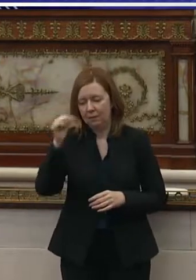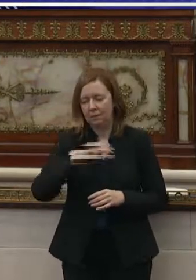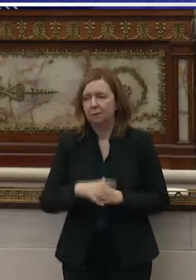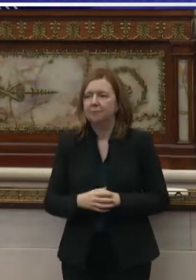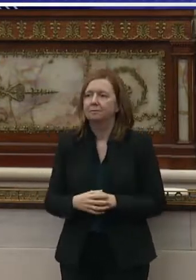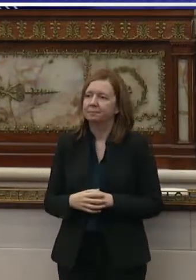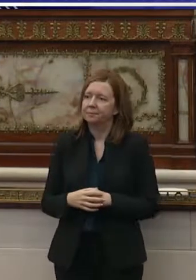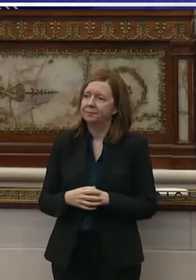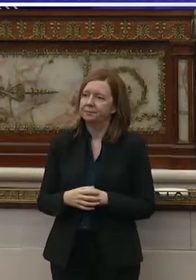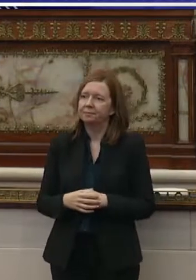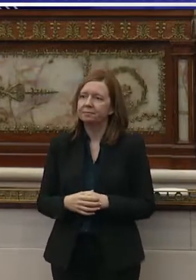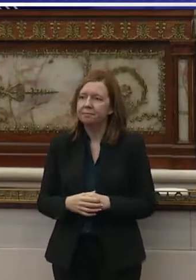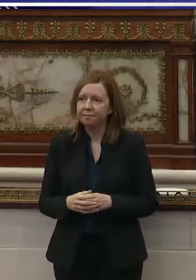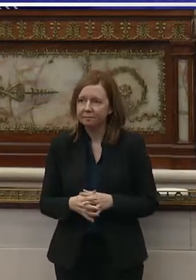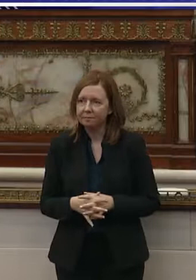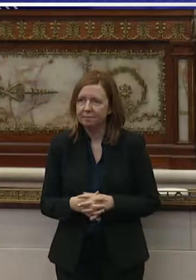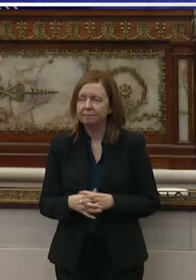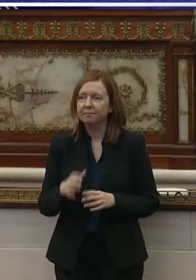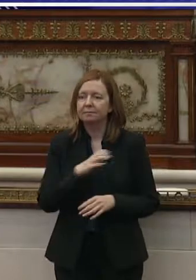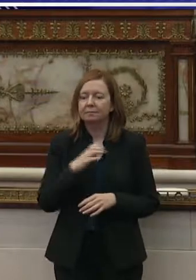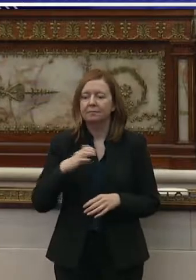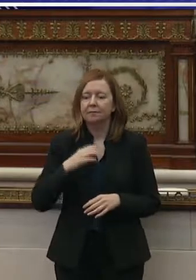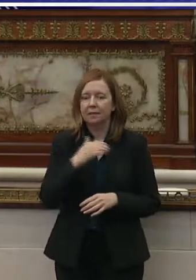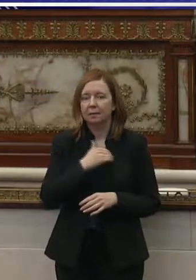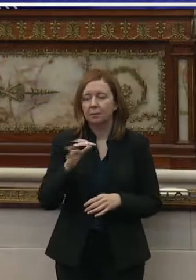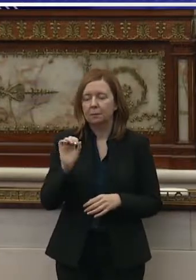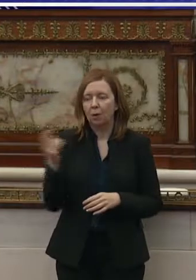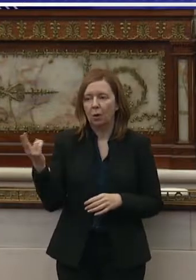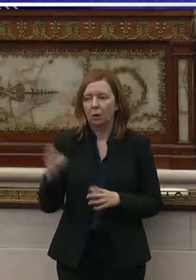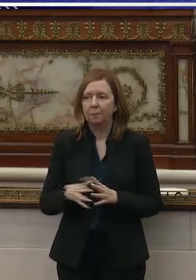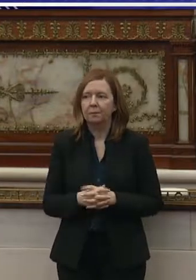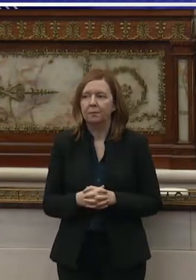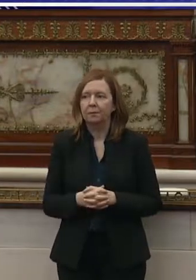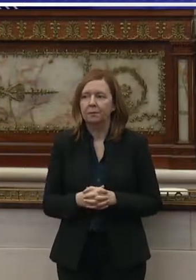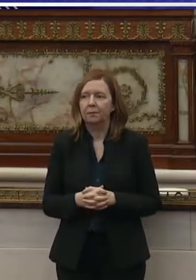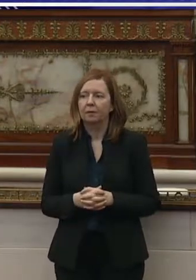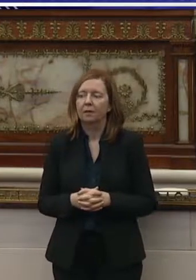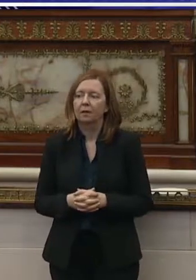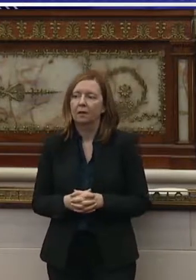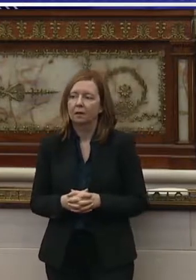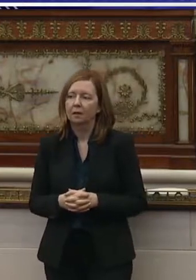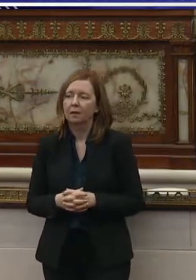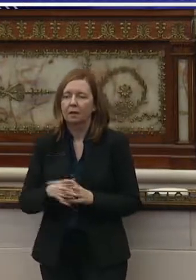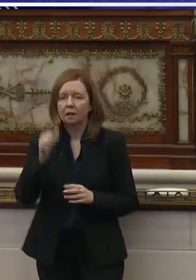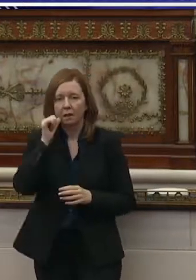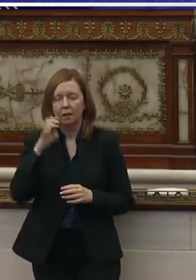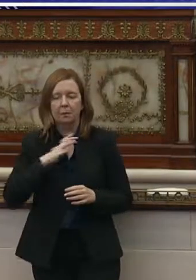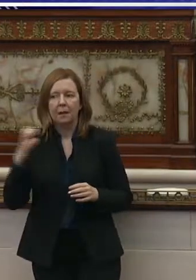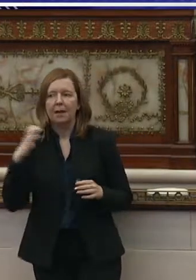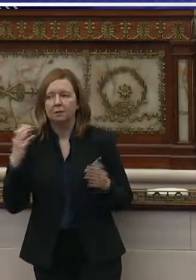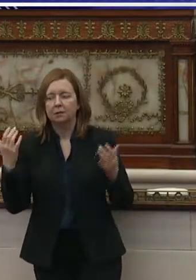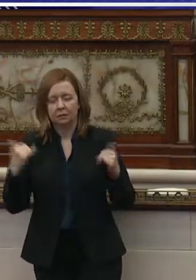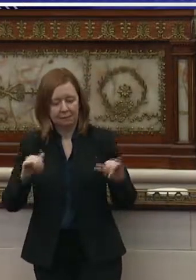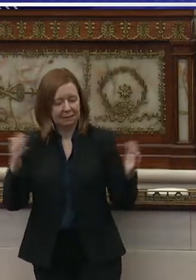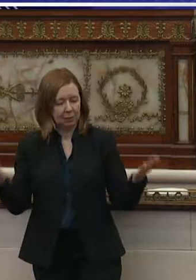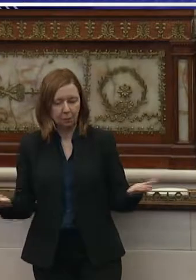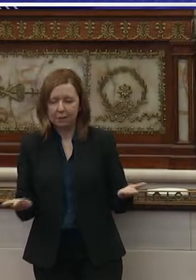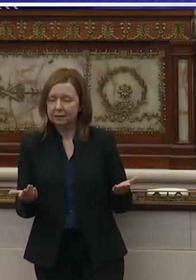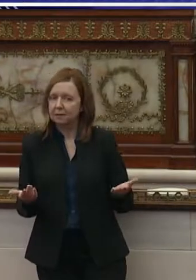Councilmember O. Madam Chair, I am still